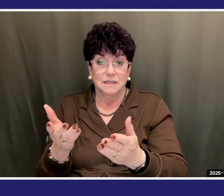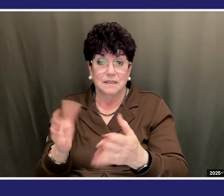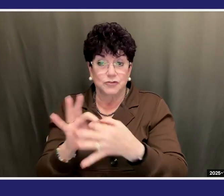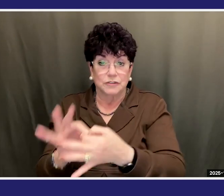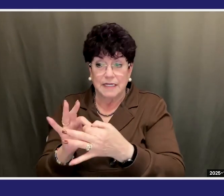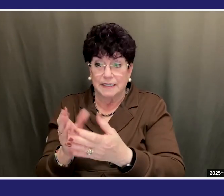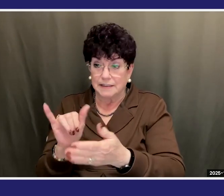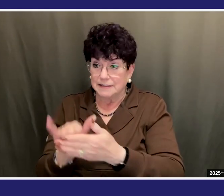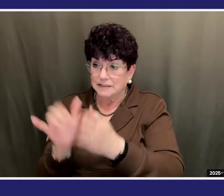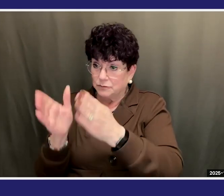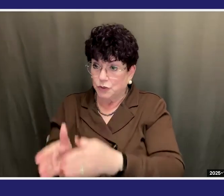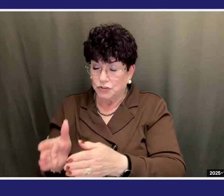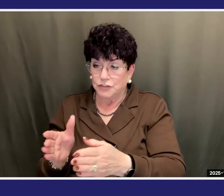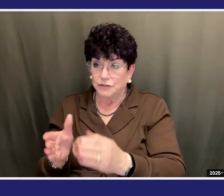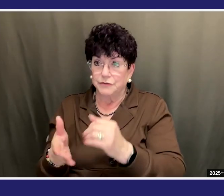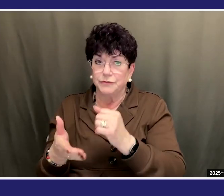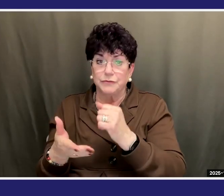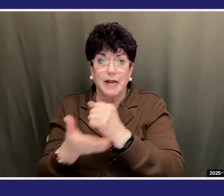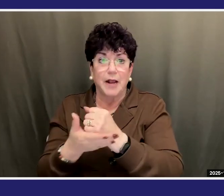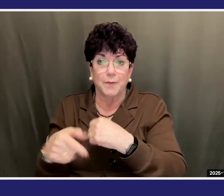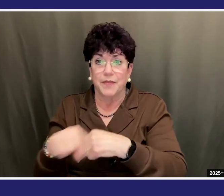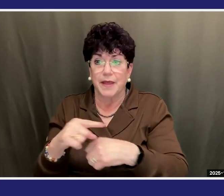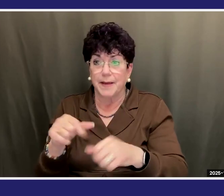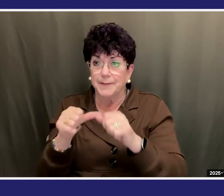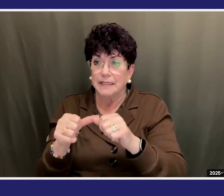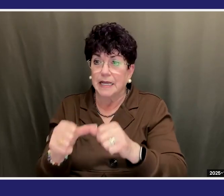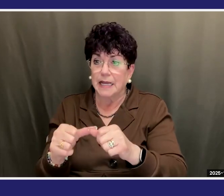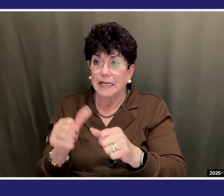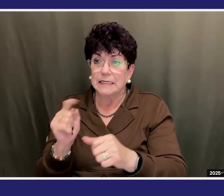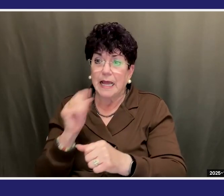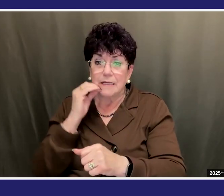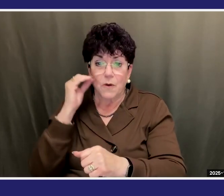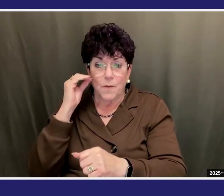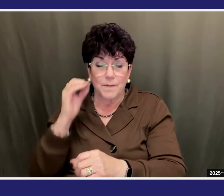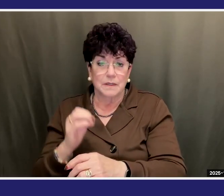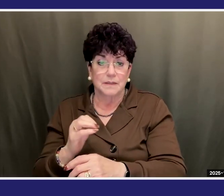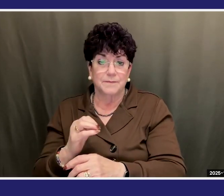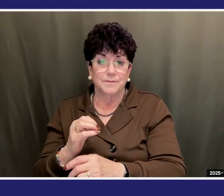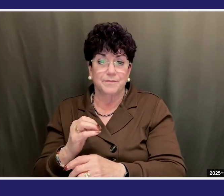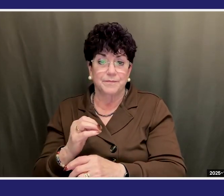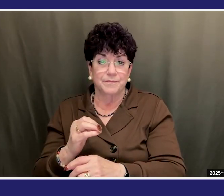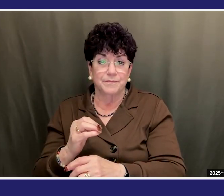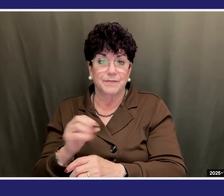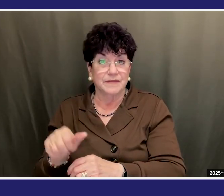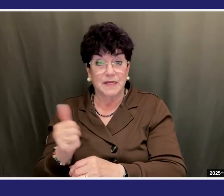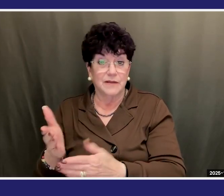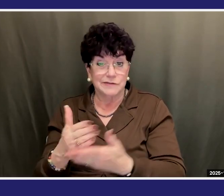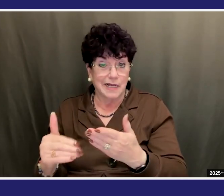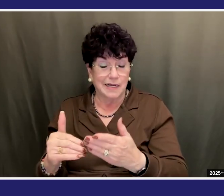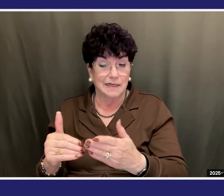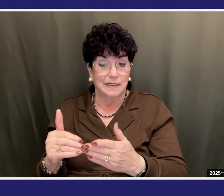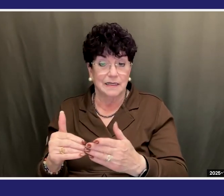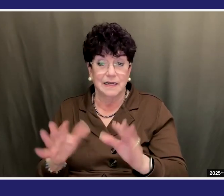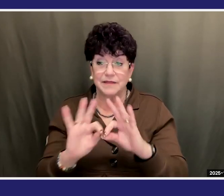connect them, to keep them, to maintain them at home. And the other side of it is